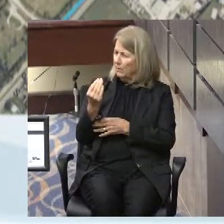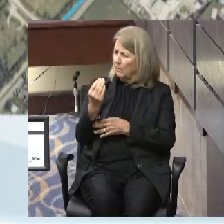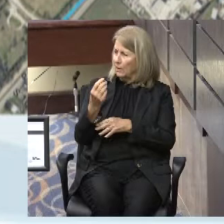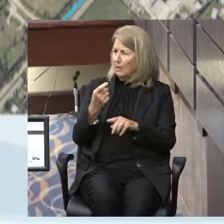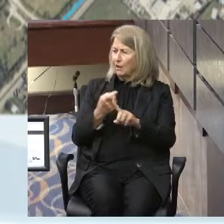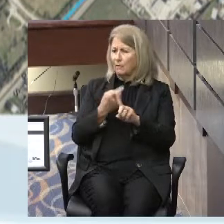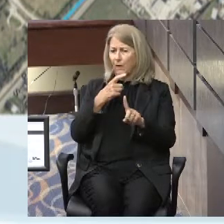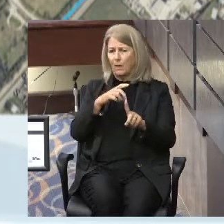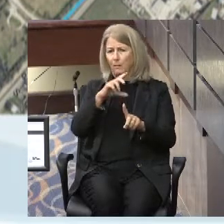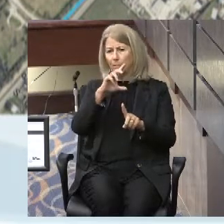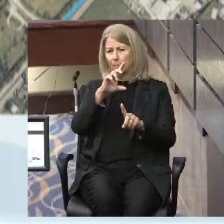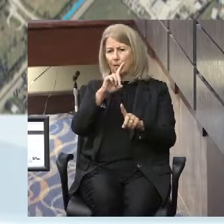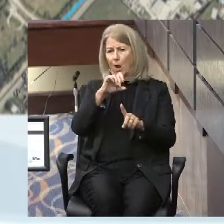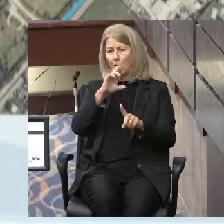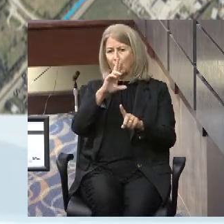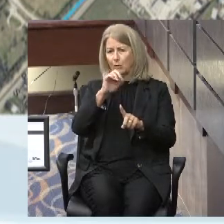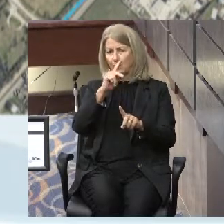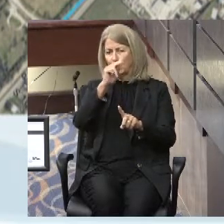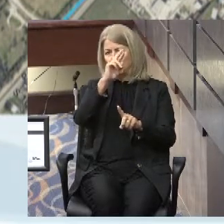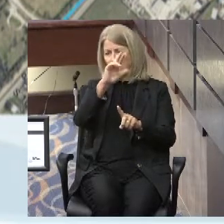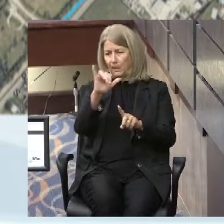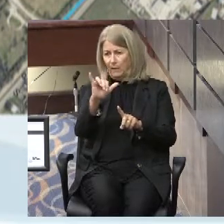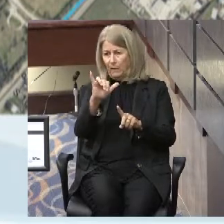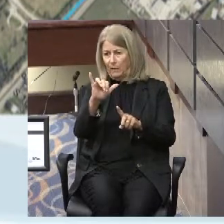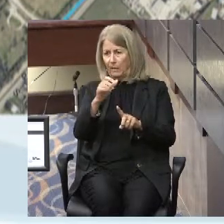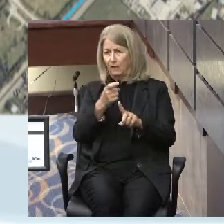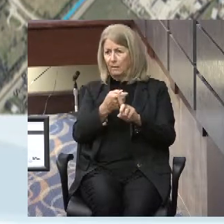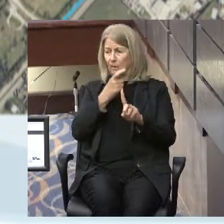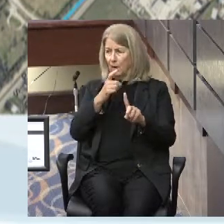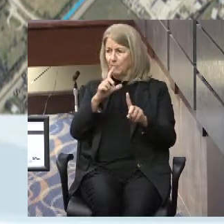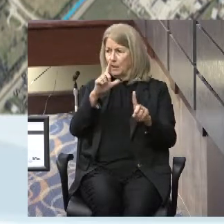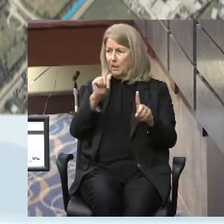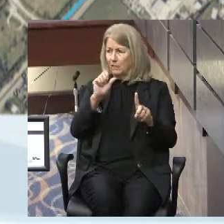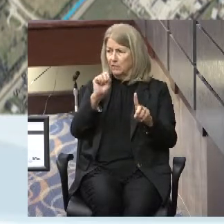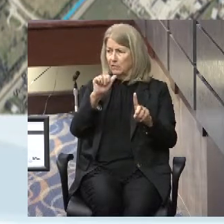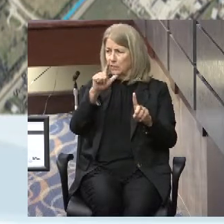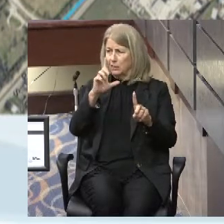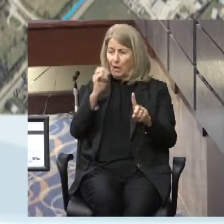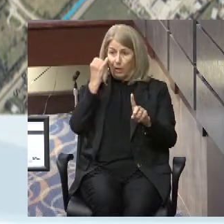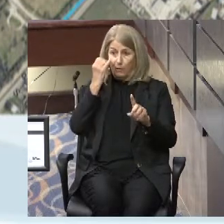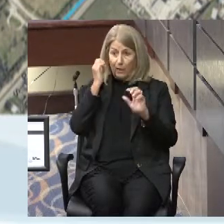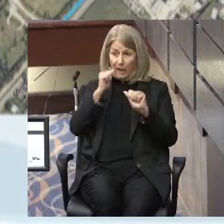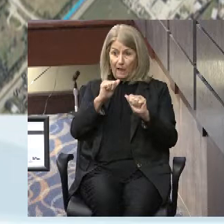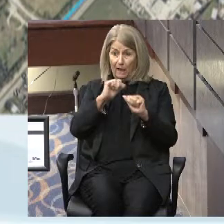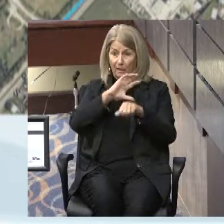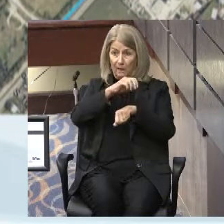Daughtry to LaSalle on the 14th Street side. If we could put a fence there